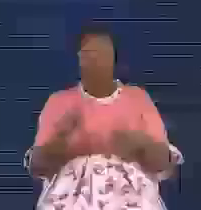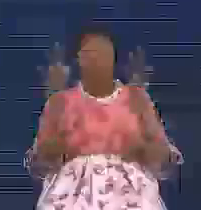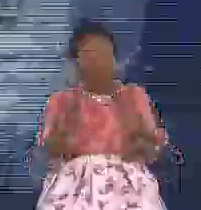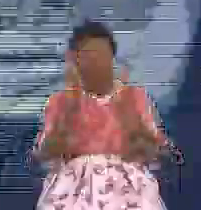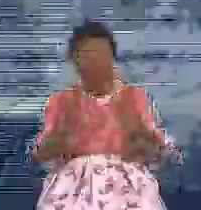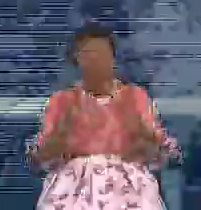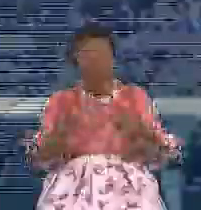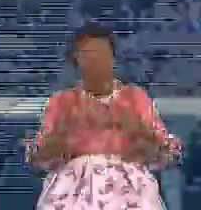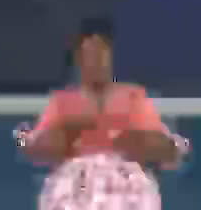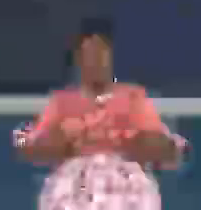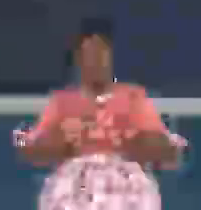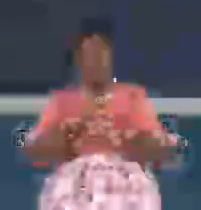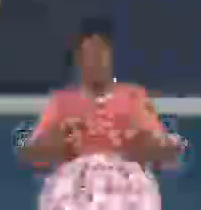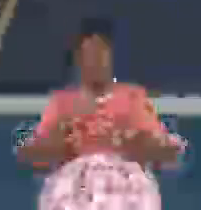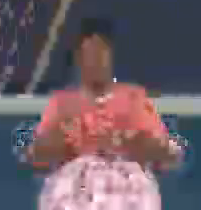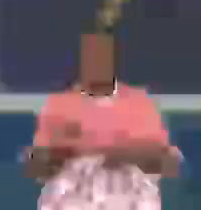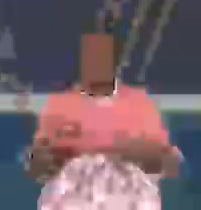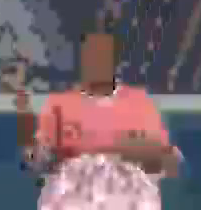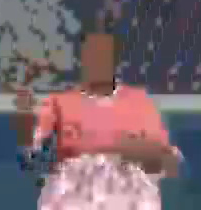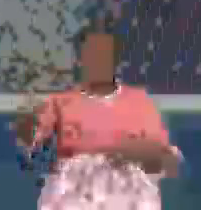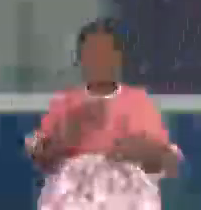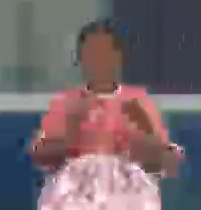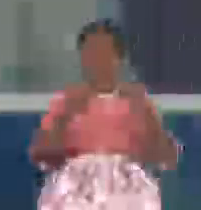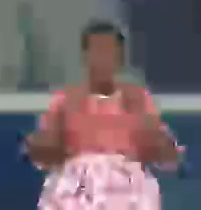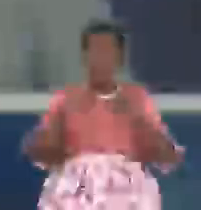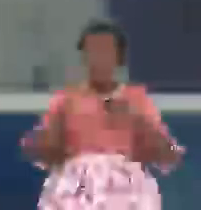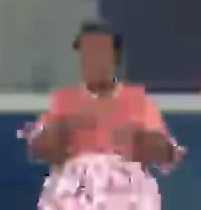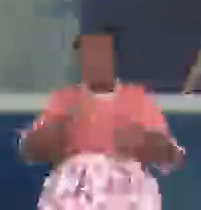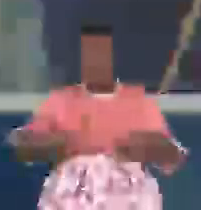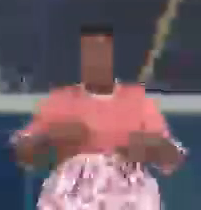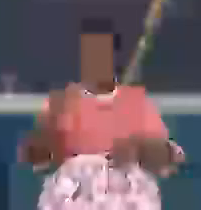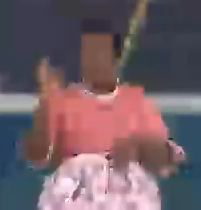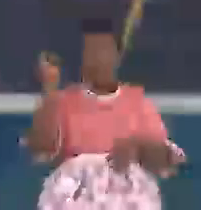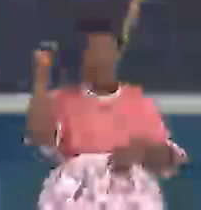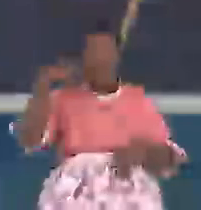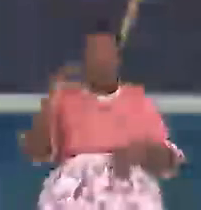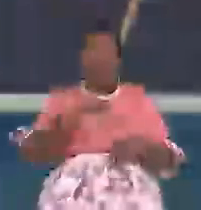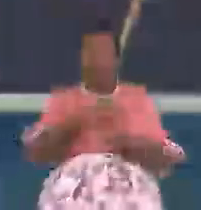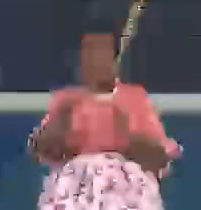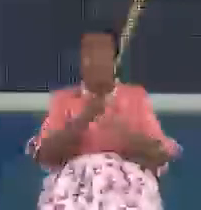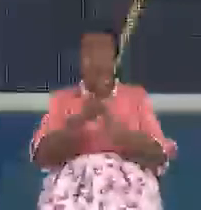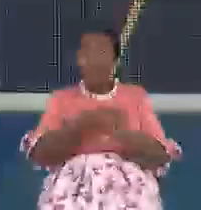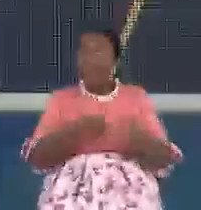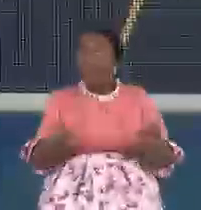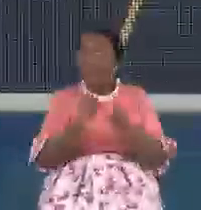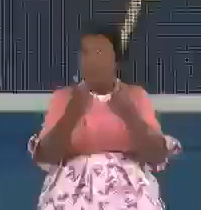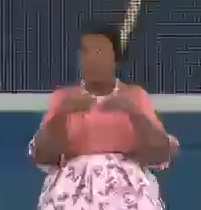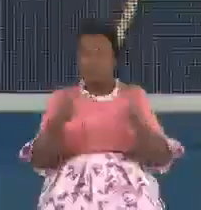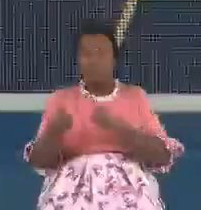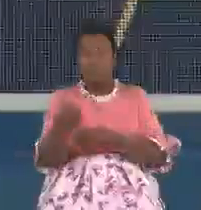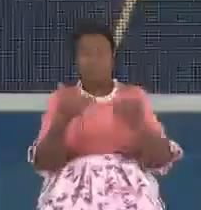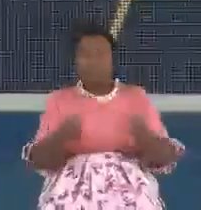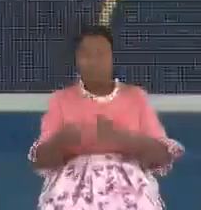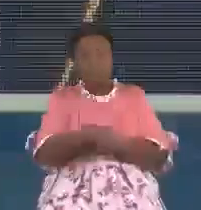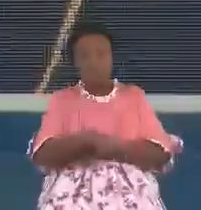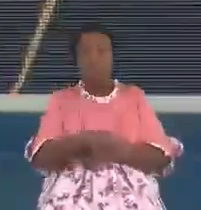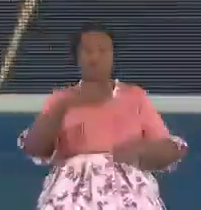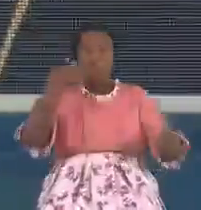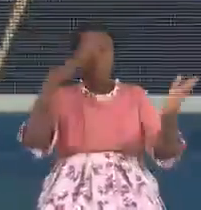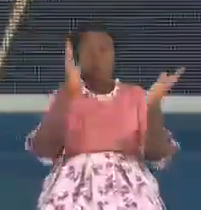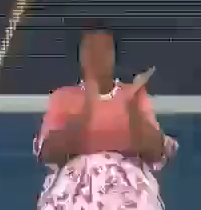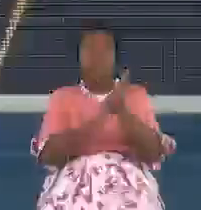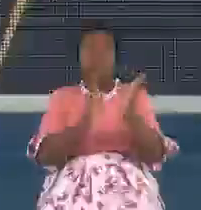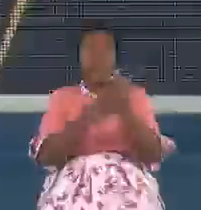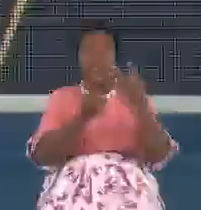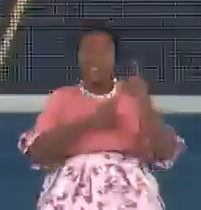come to christ the light of the world and as you come today praise the lord that